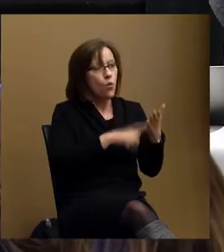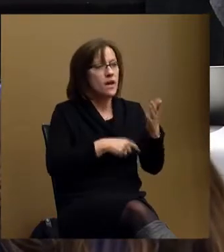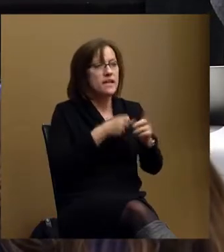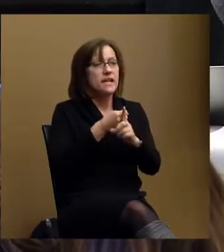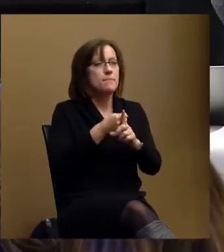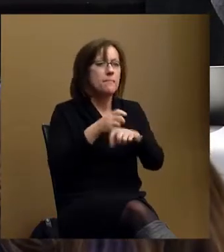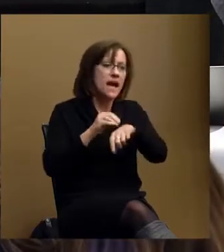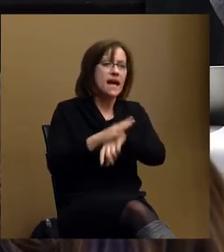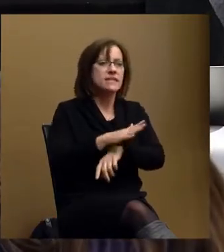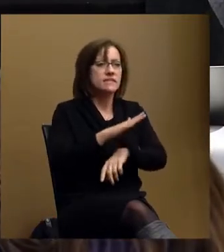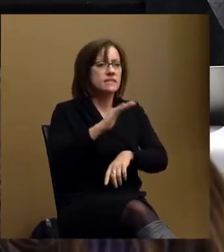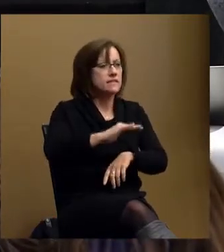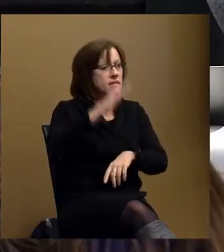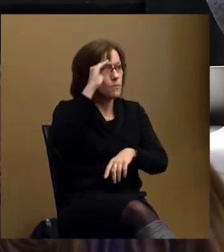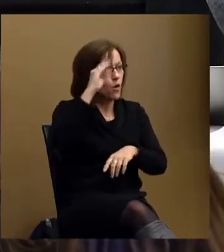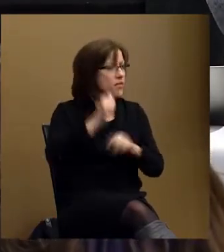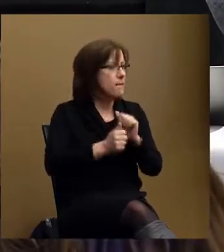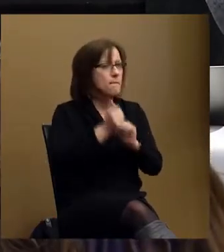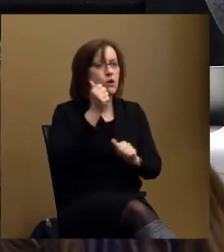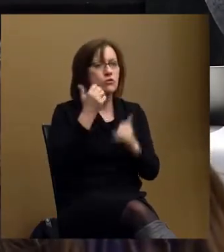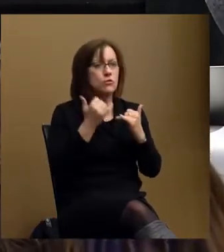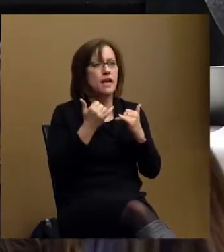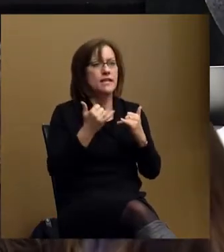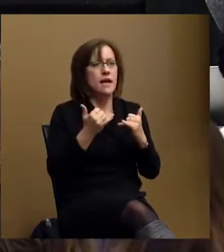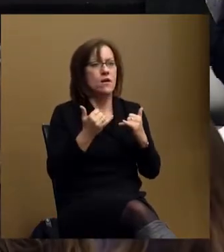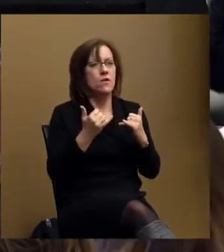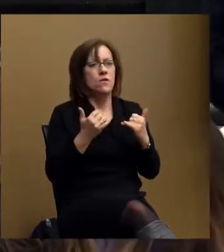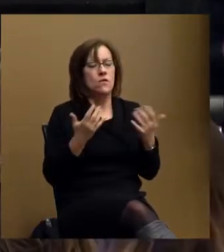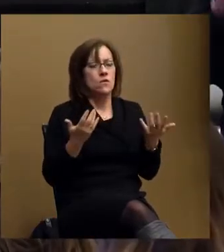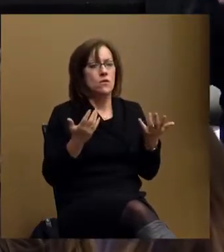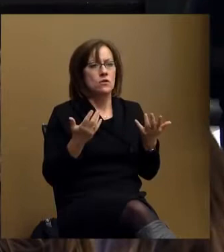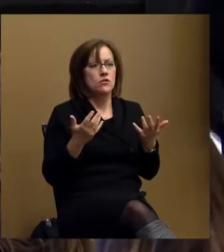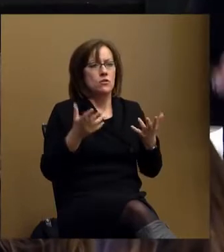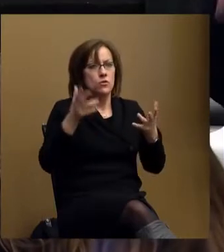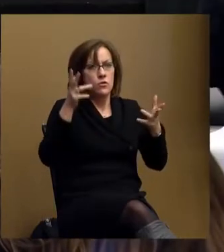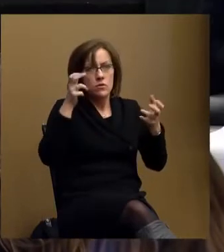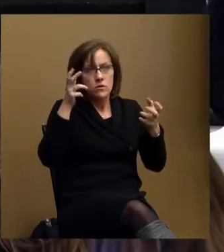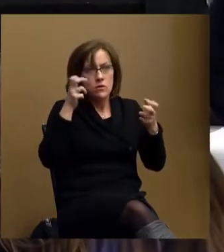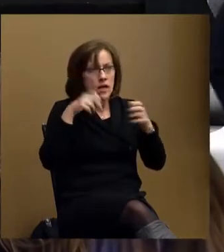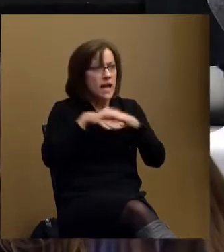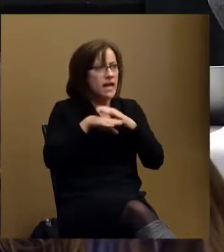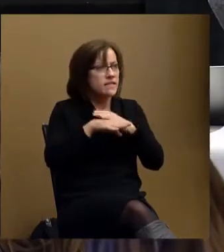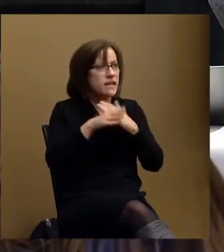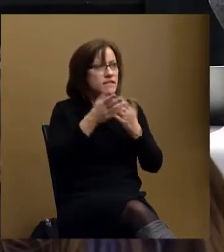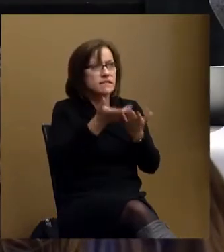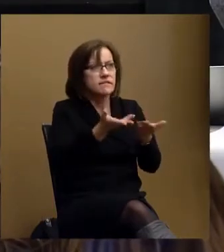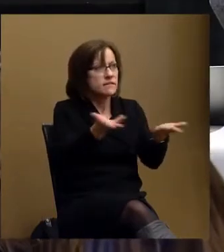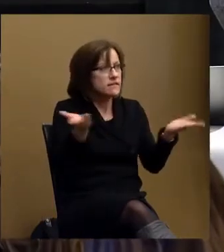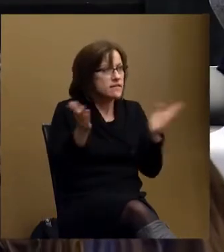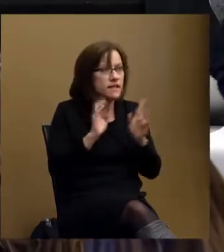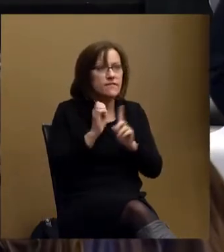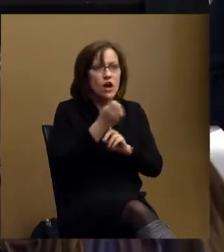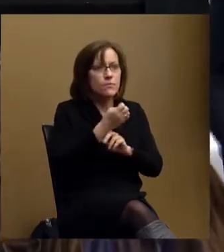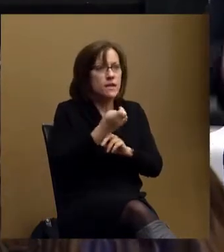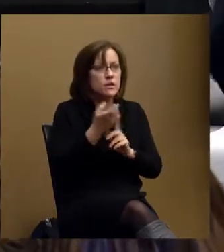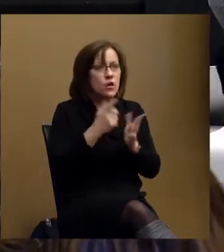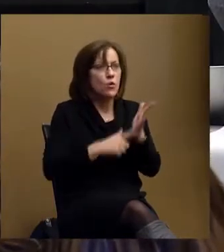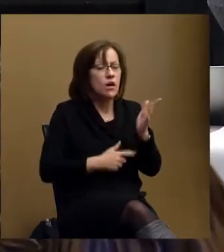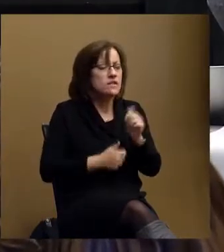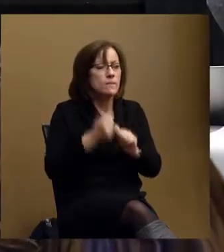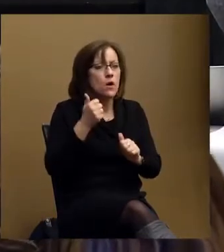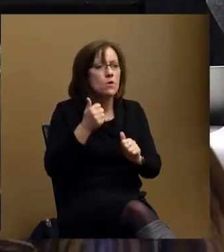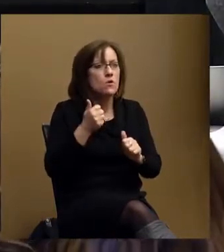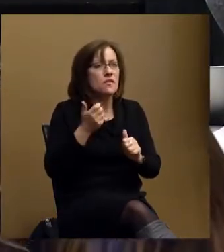most right now from gaining or accessing information in the environment? What's